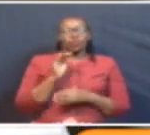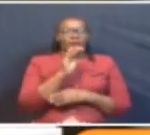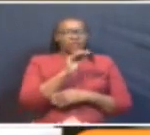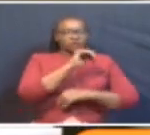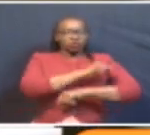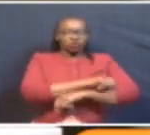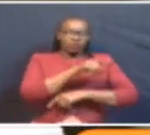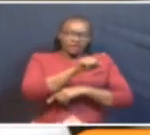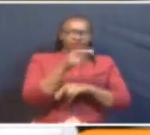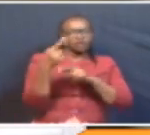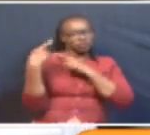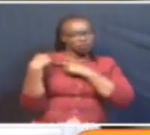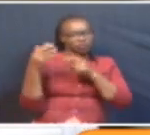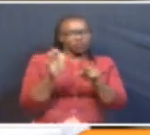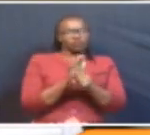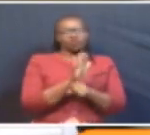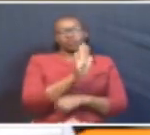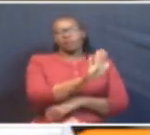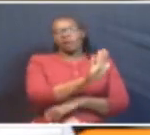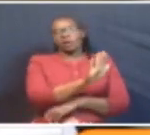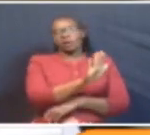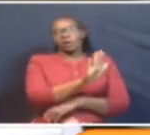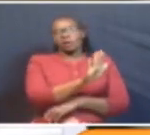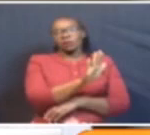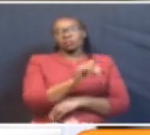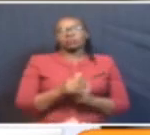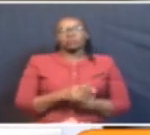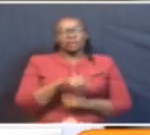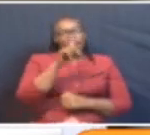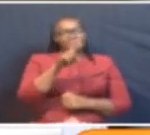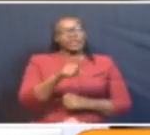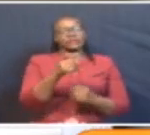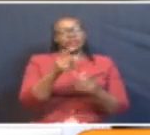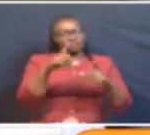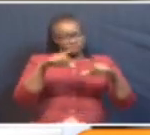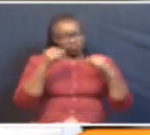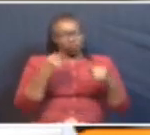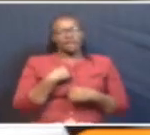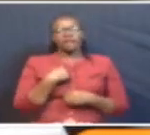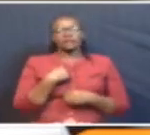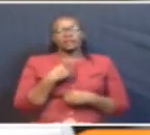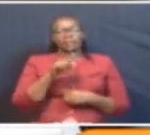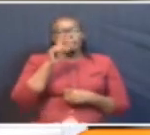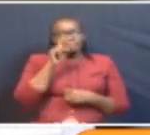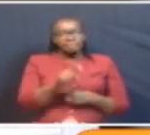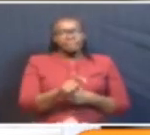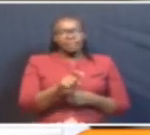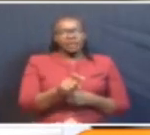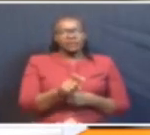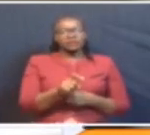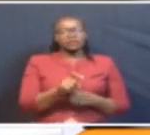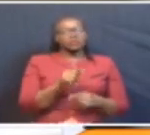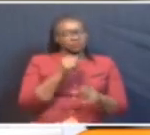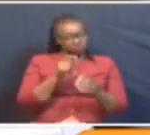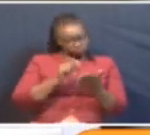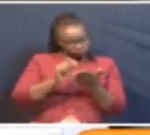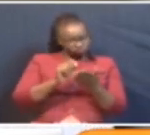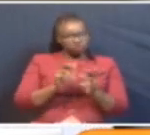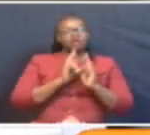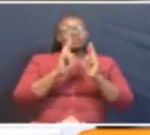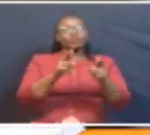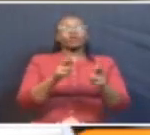responsibility. They have to tell us, they have to convince us, they have to do a report,